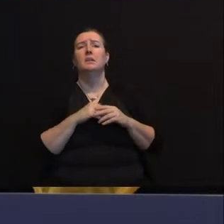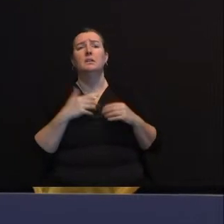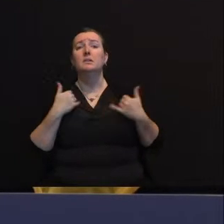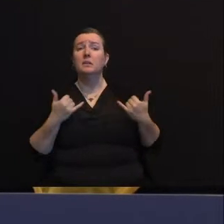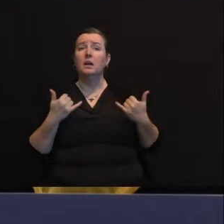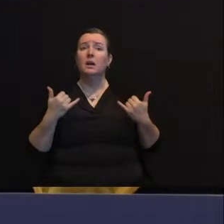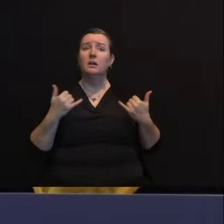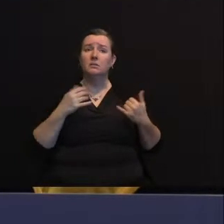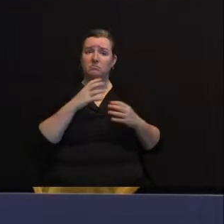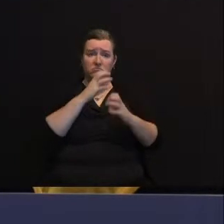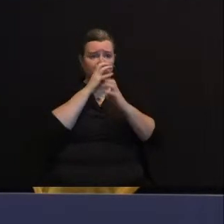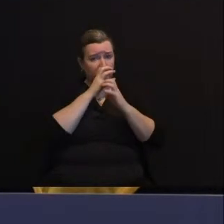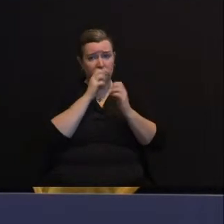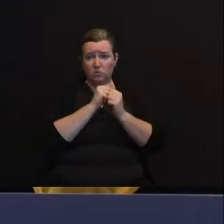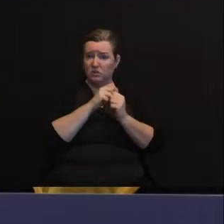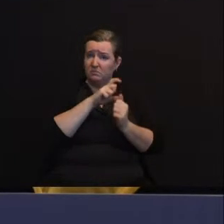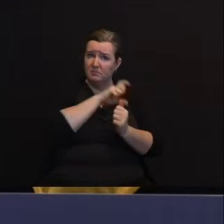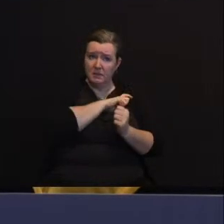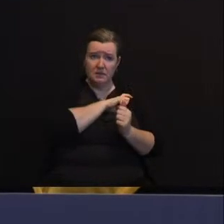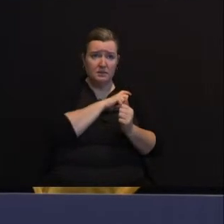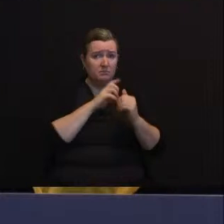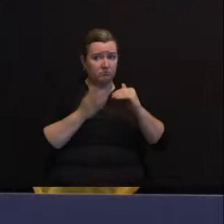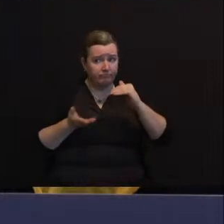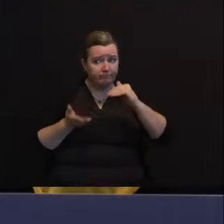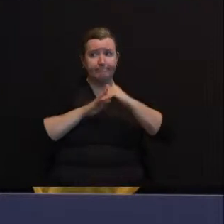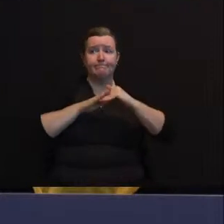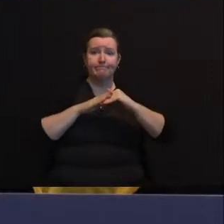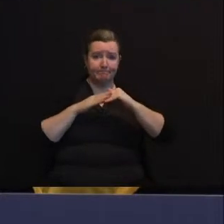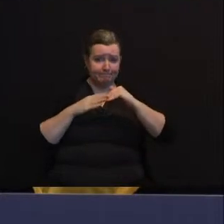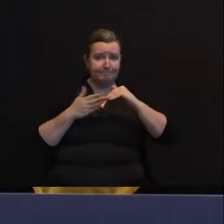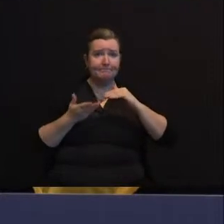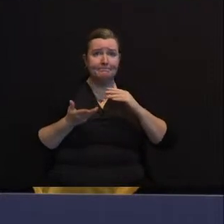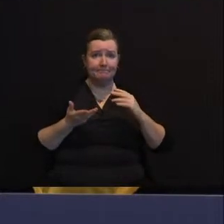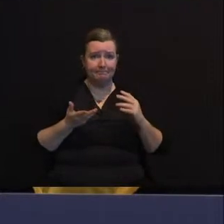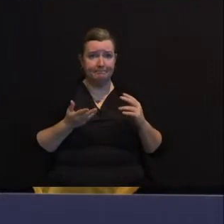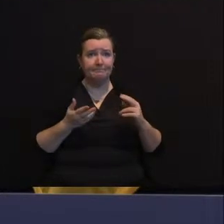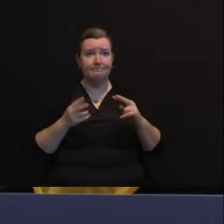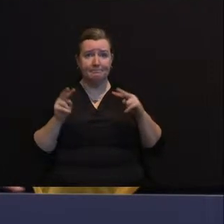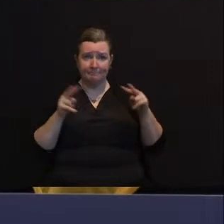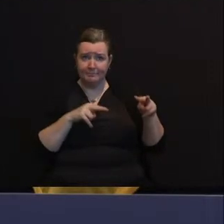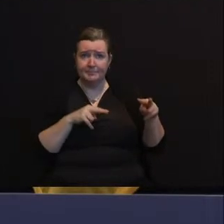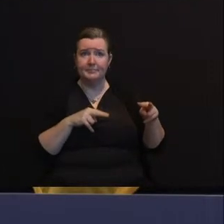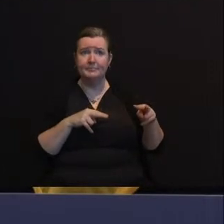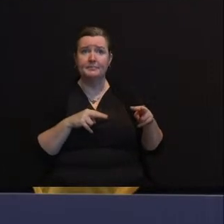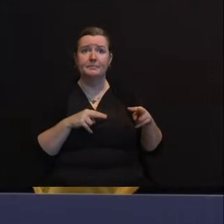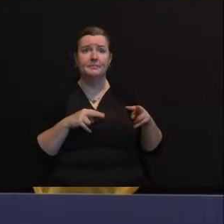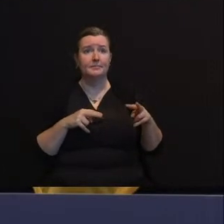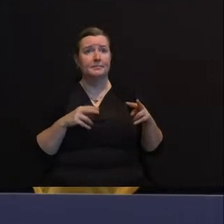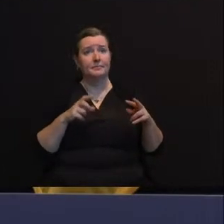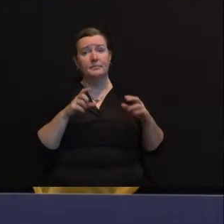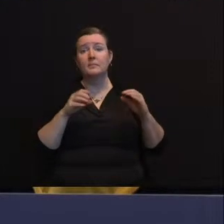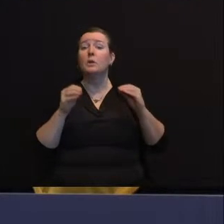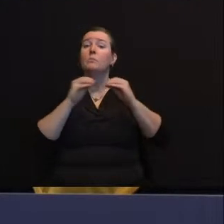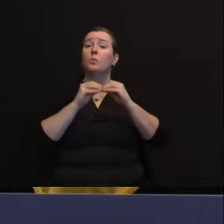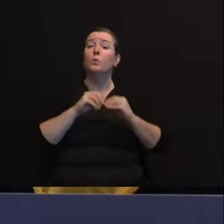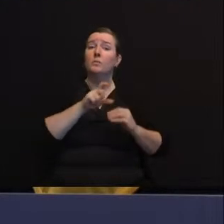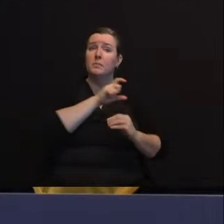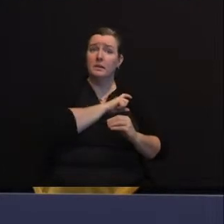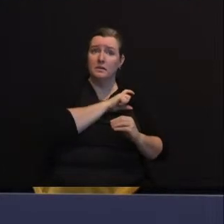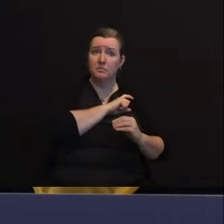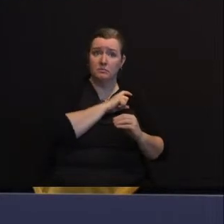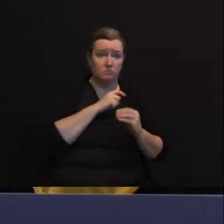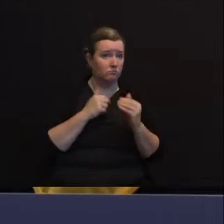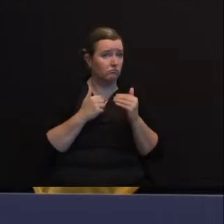higher every day, and it will continue to, because it has to. But overwhelmingly, no matter how high that gets, we need people to do the